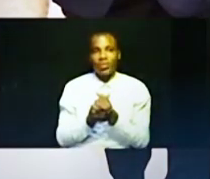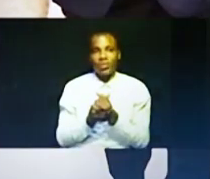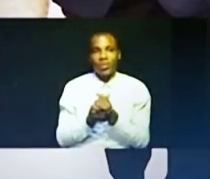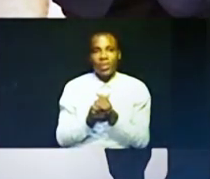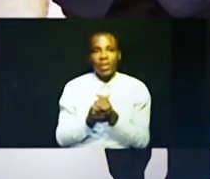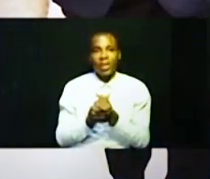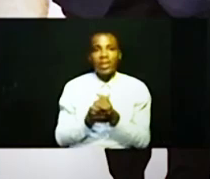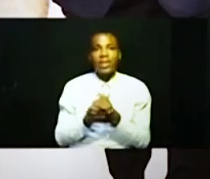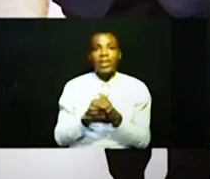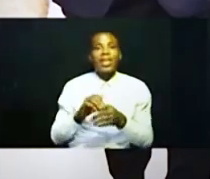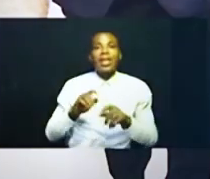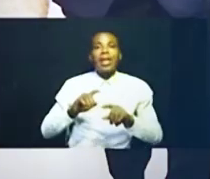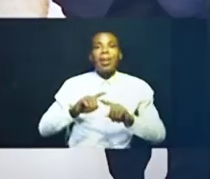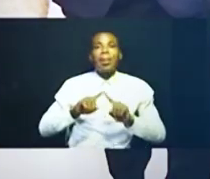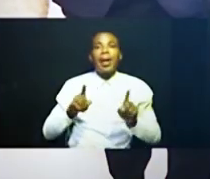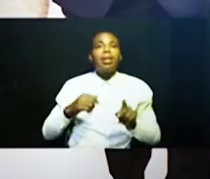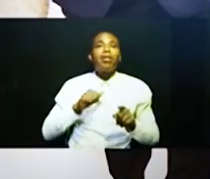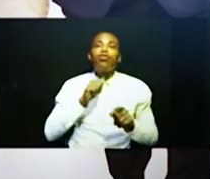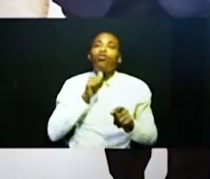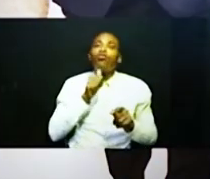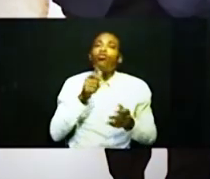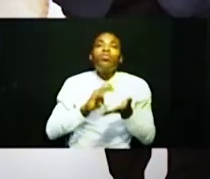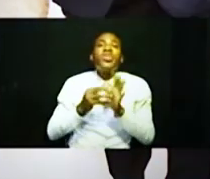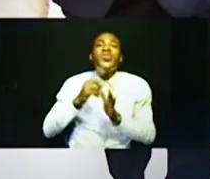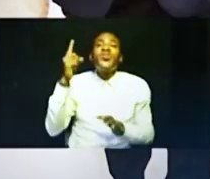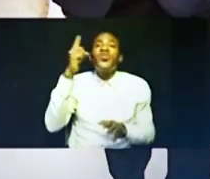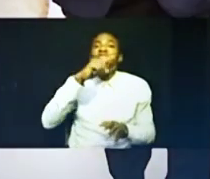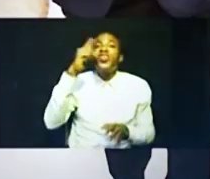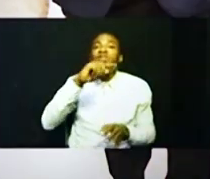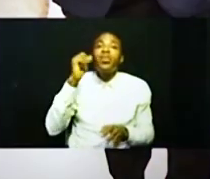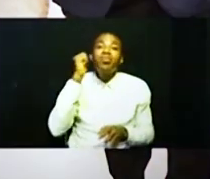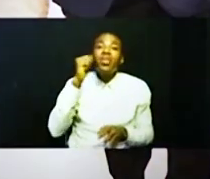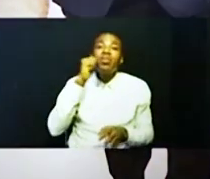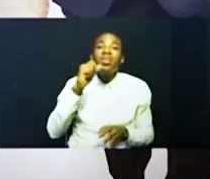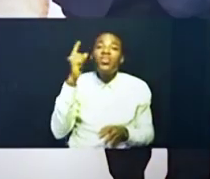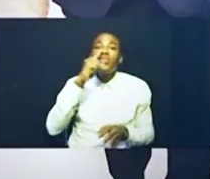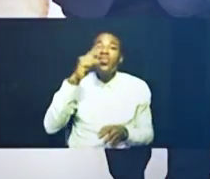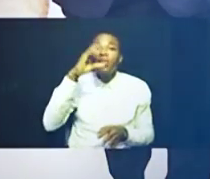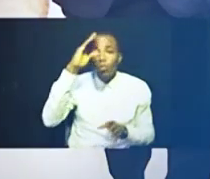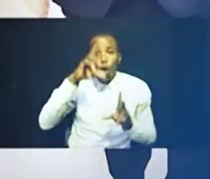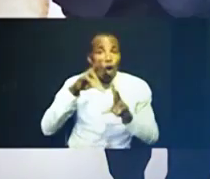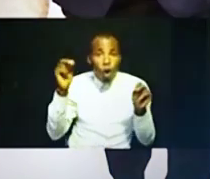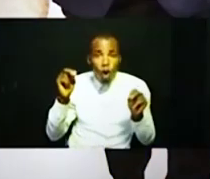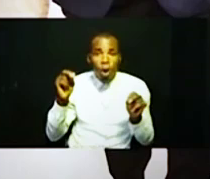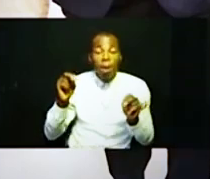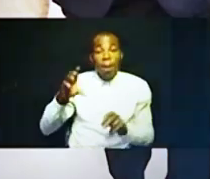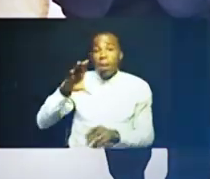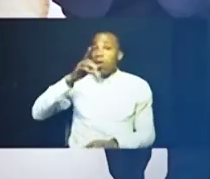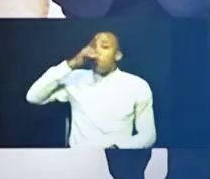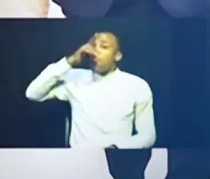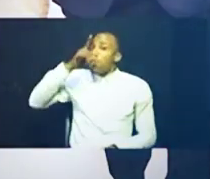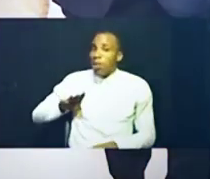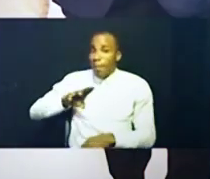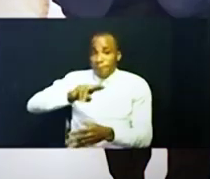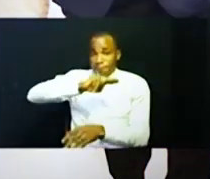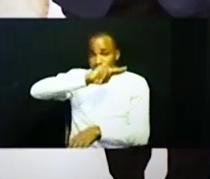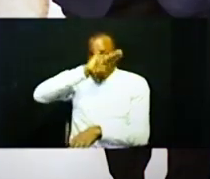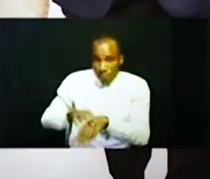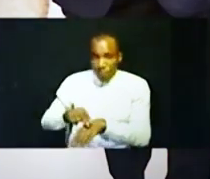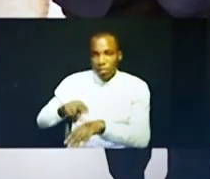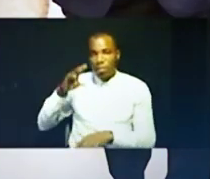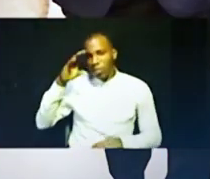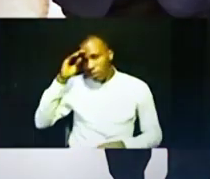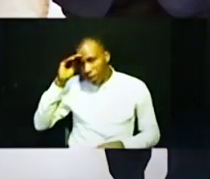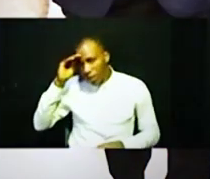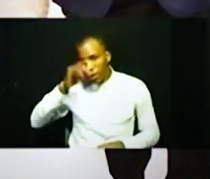And I mean biologically male and biologically female. Yeah. All others are not marriage according to scripture. They are